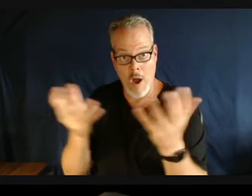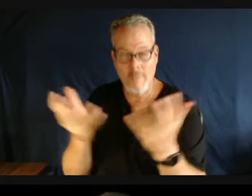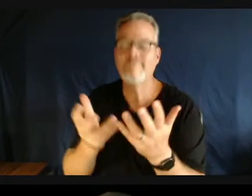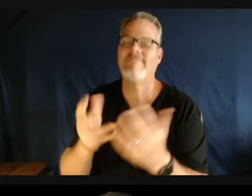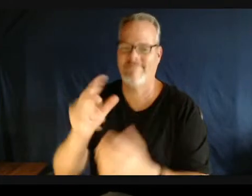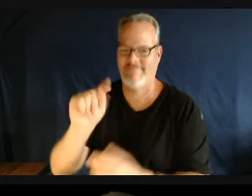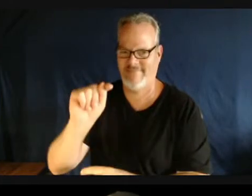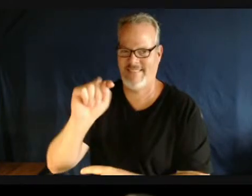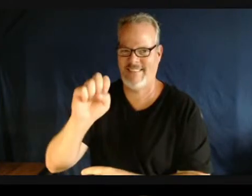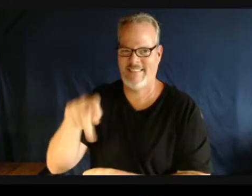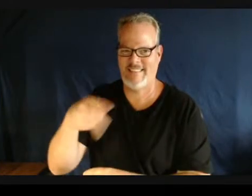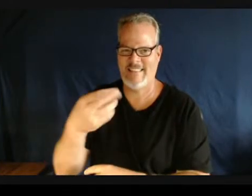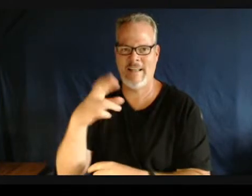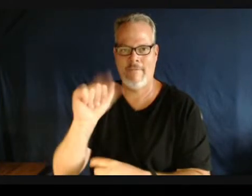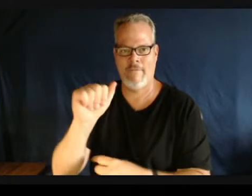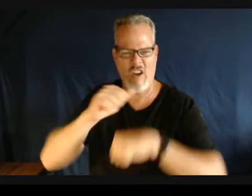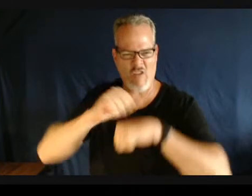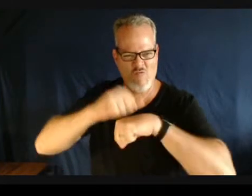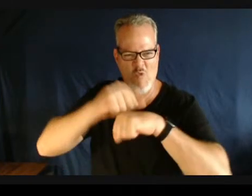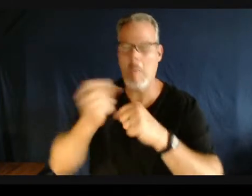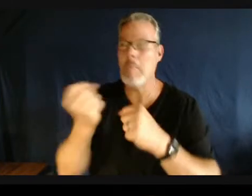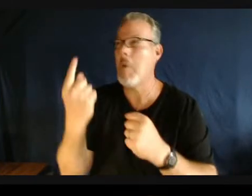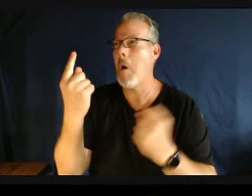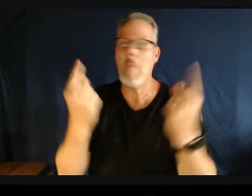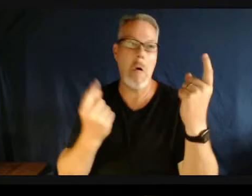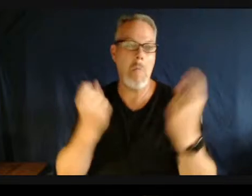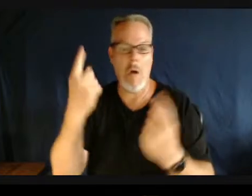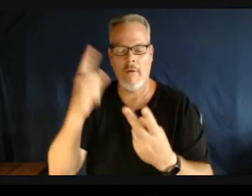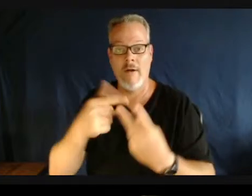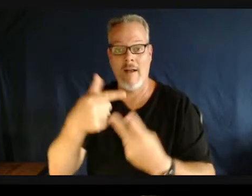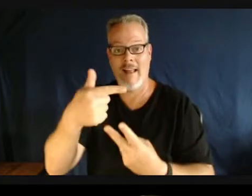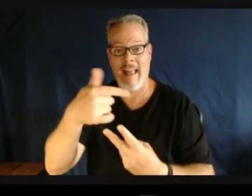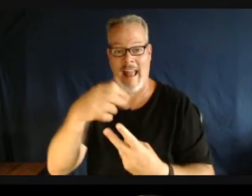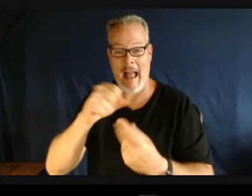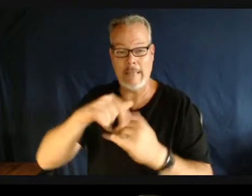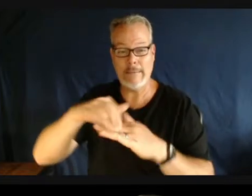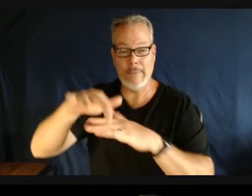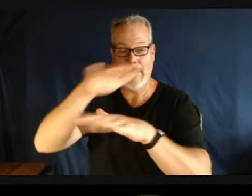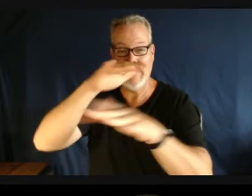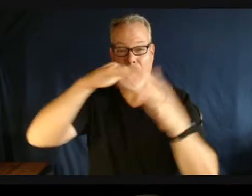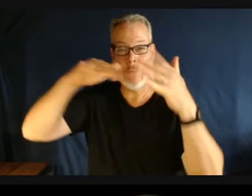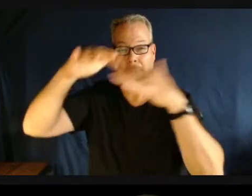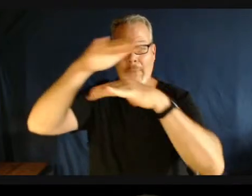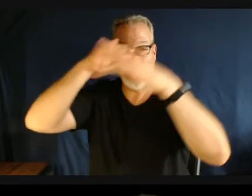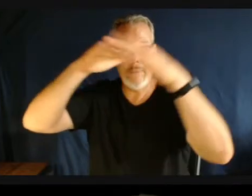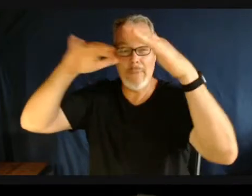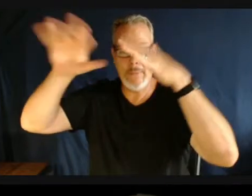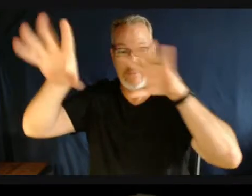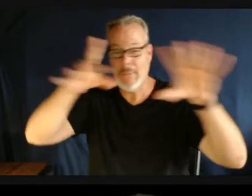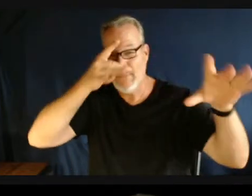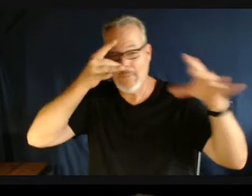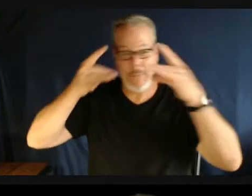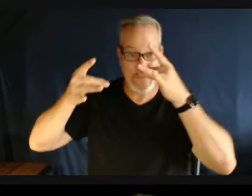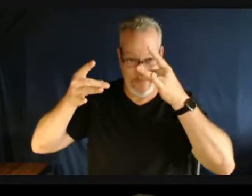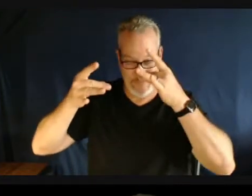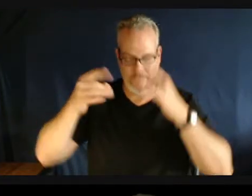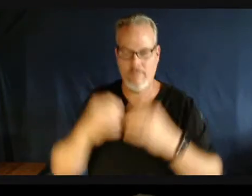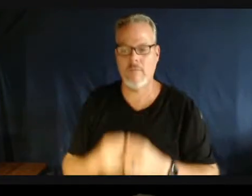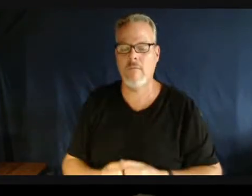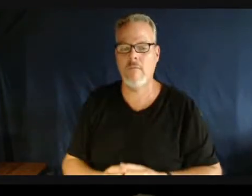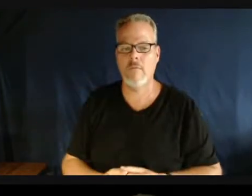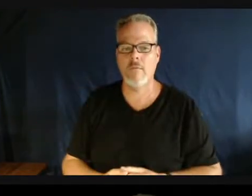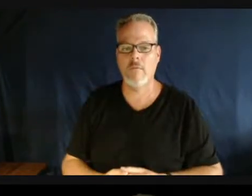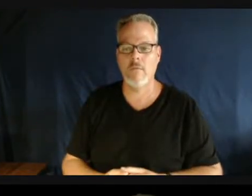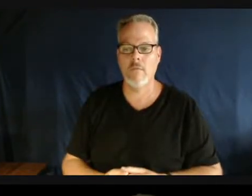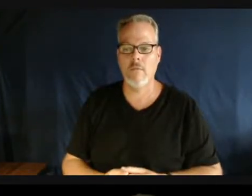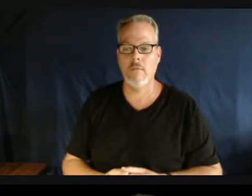tephra, Pele's hairs, and gas emissions. Since the episode ended, we've begun to see the recharge patterns, the tilt meters, and